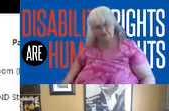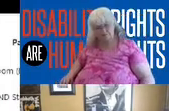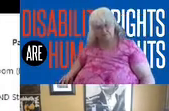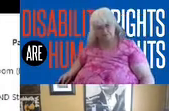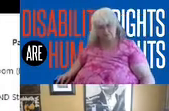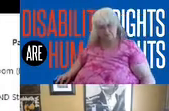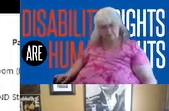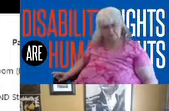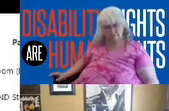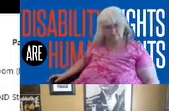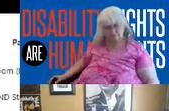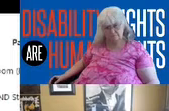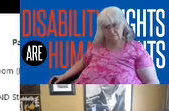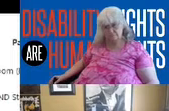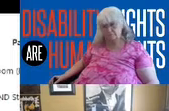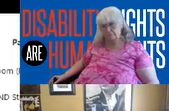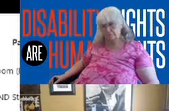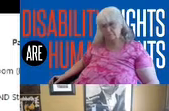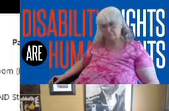chat,